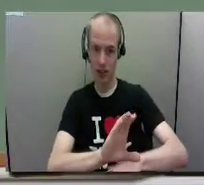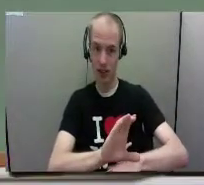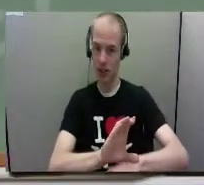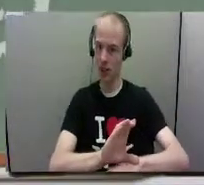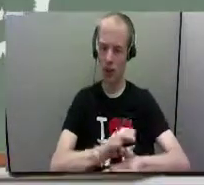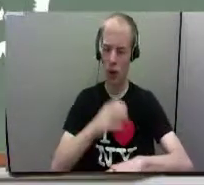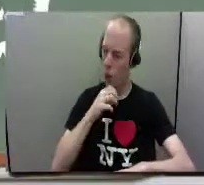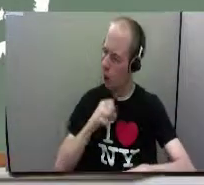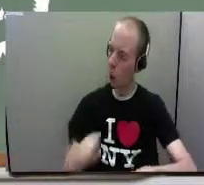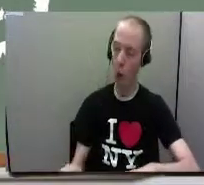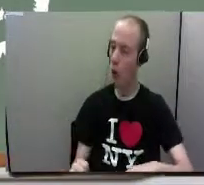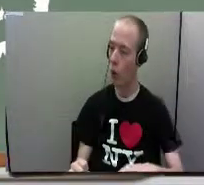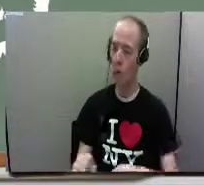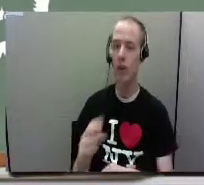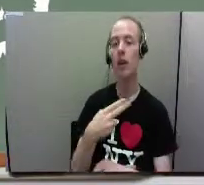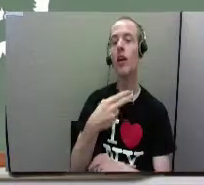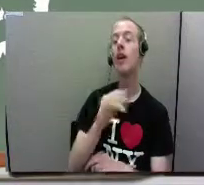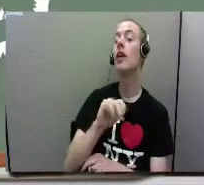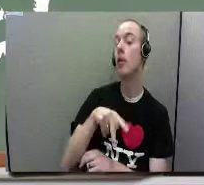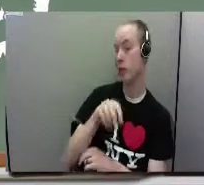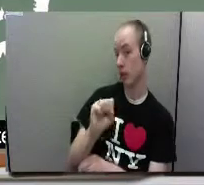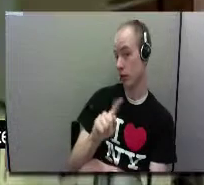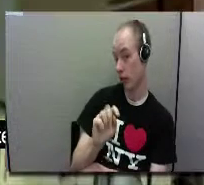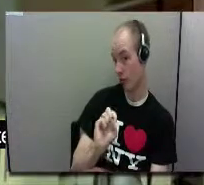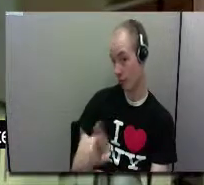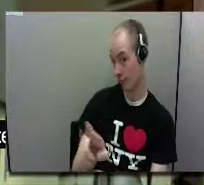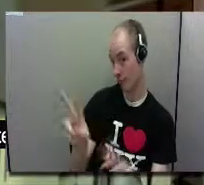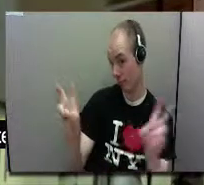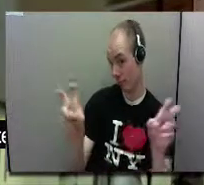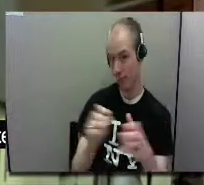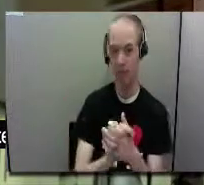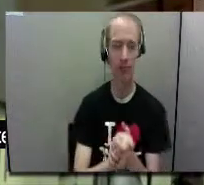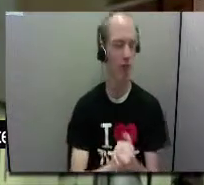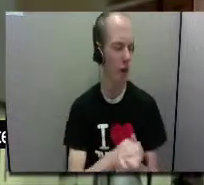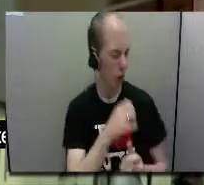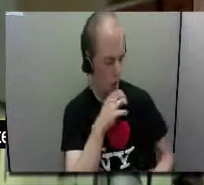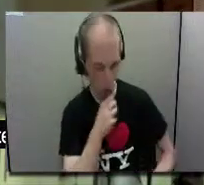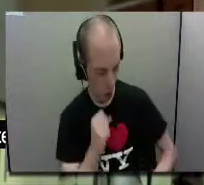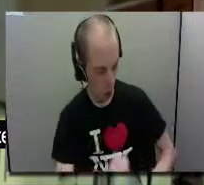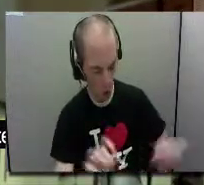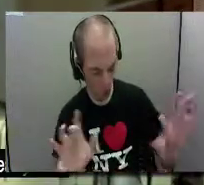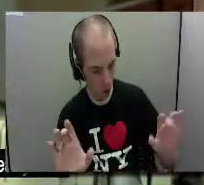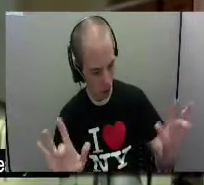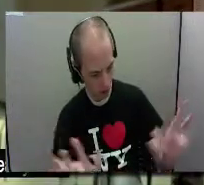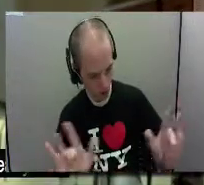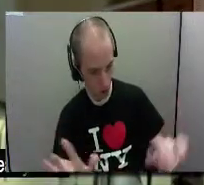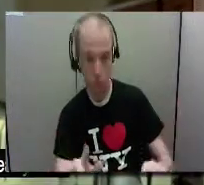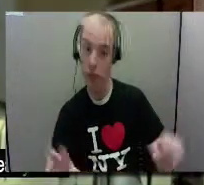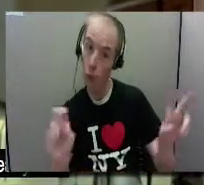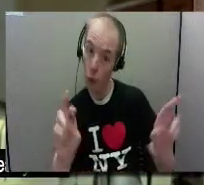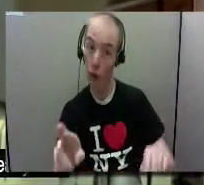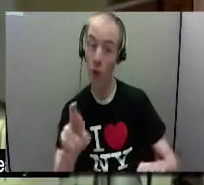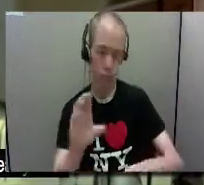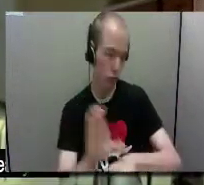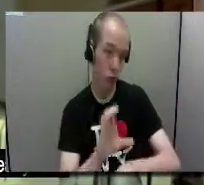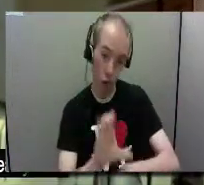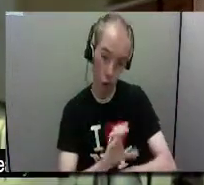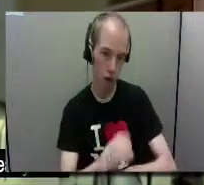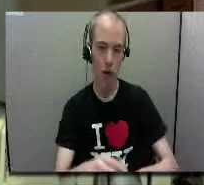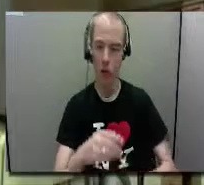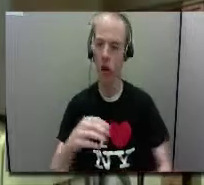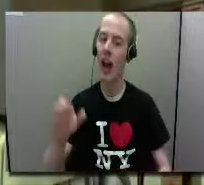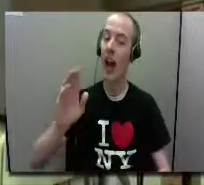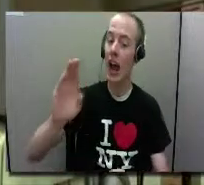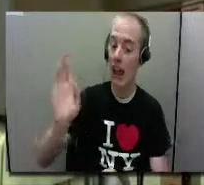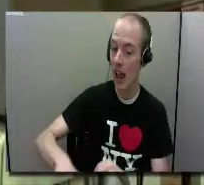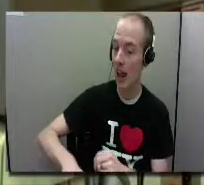hipster. Question time! So it is an old computer. Yes. From the late 1970s or early